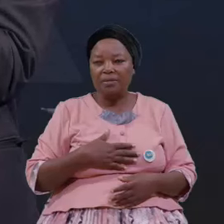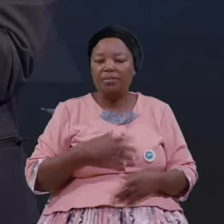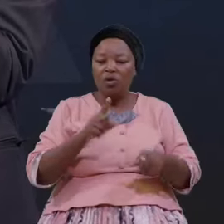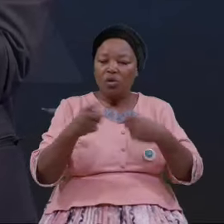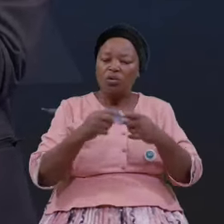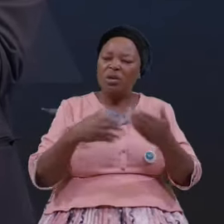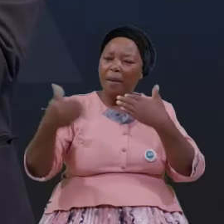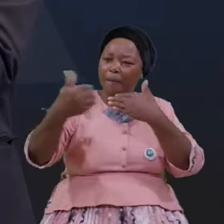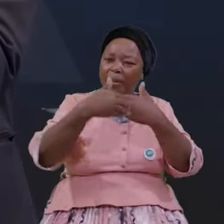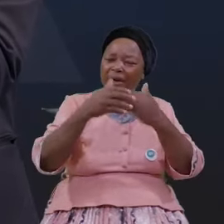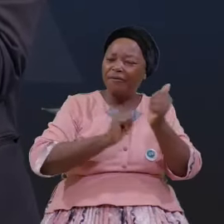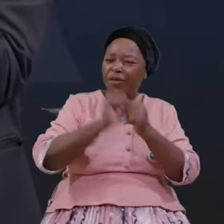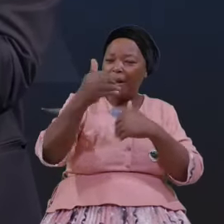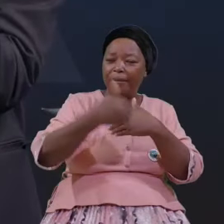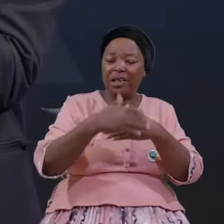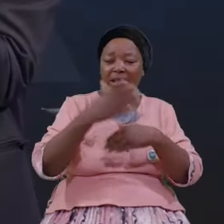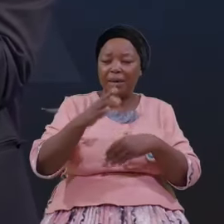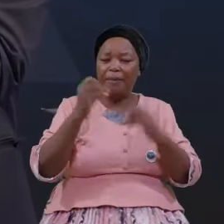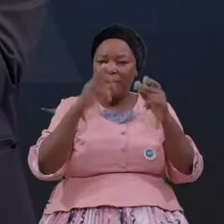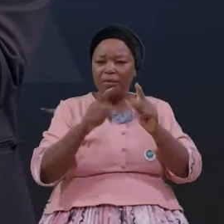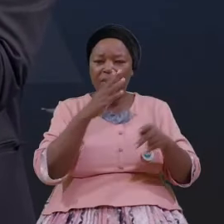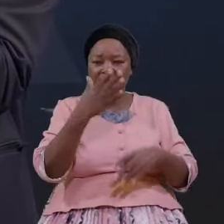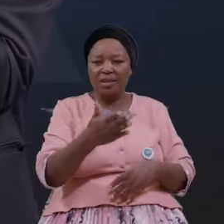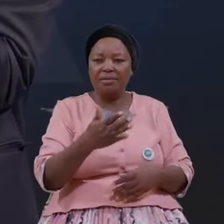back. Many people are there.